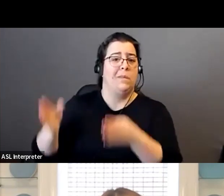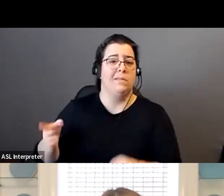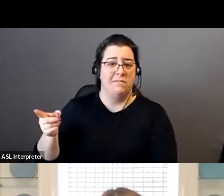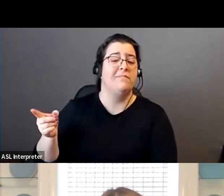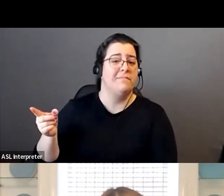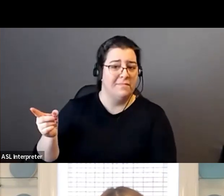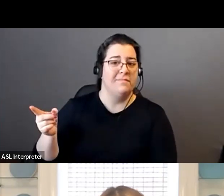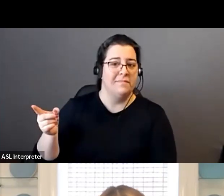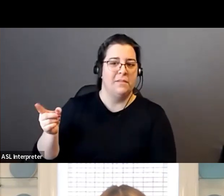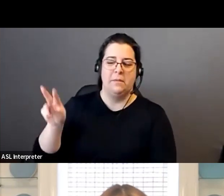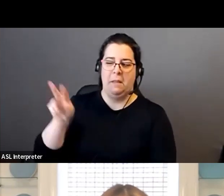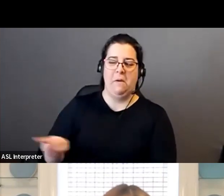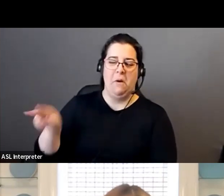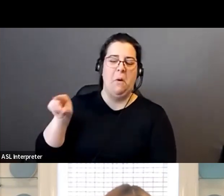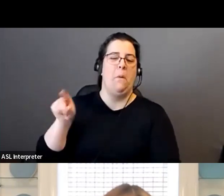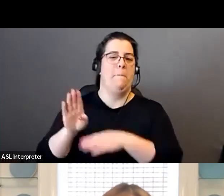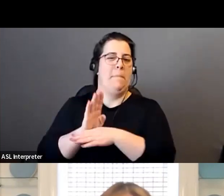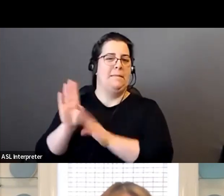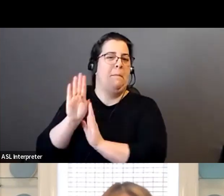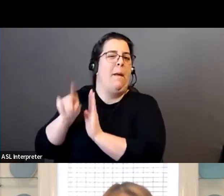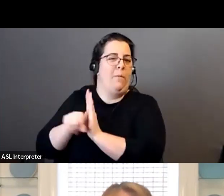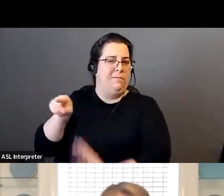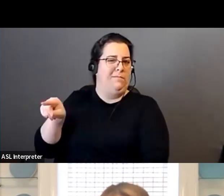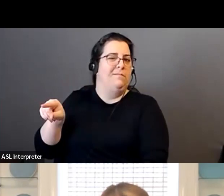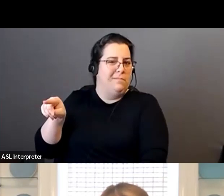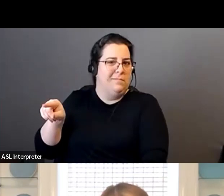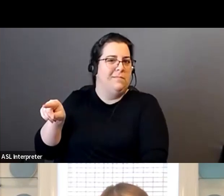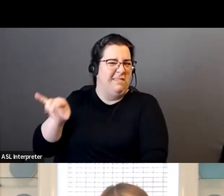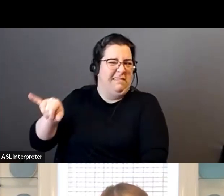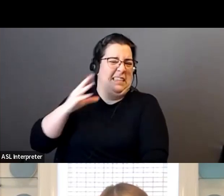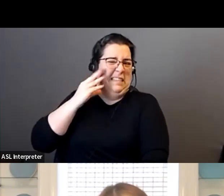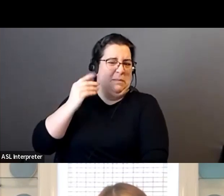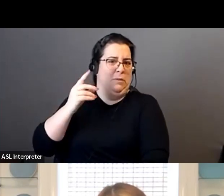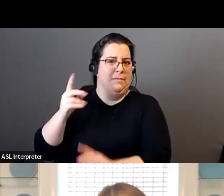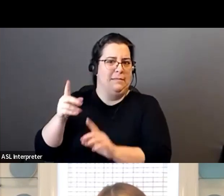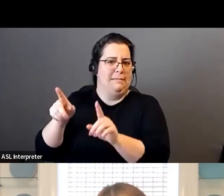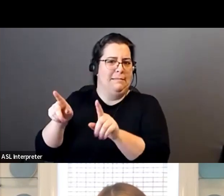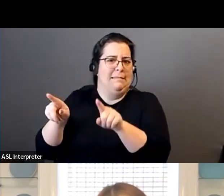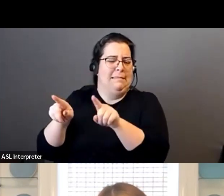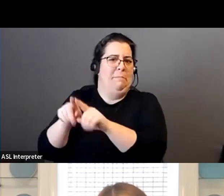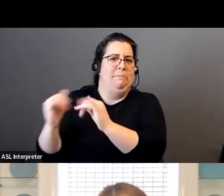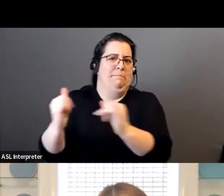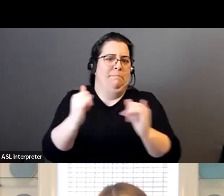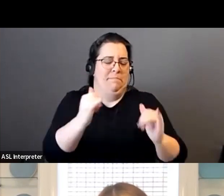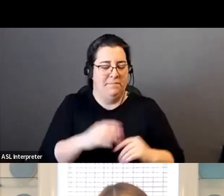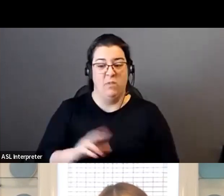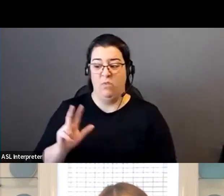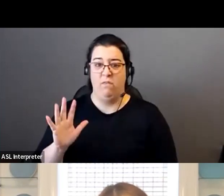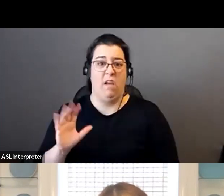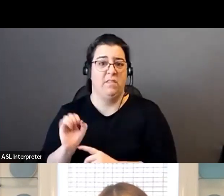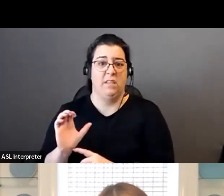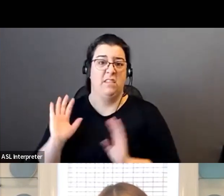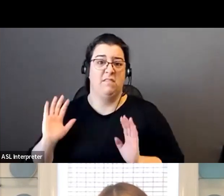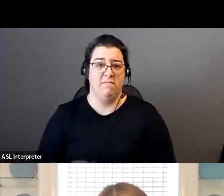brought something with someone from a business background. Yeah. So 35 seconds. That's it. Yeah. I just asked him,